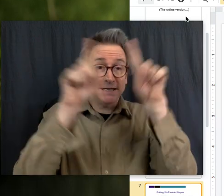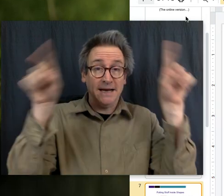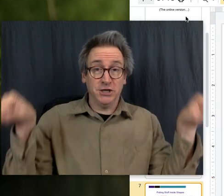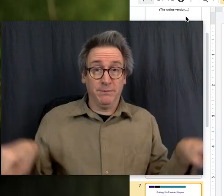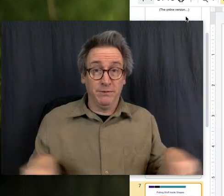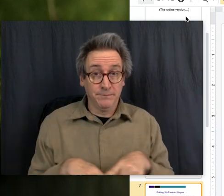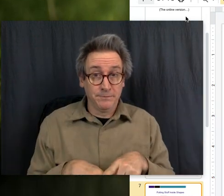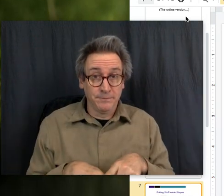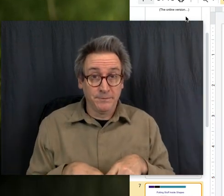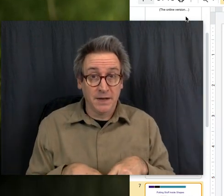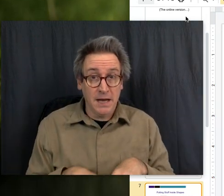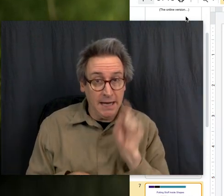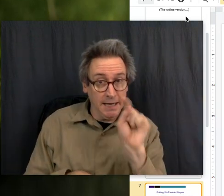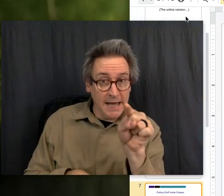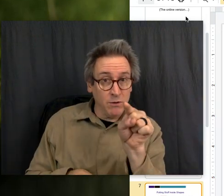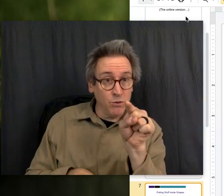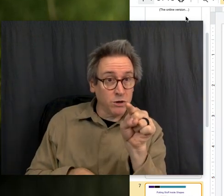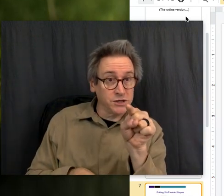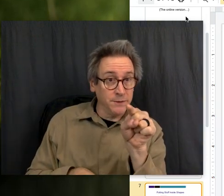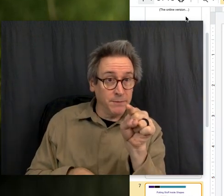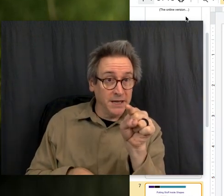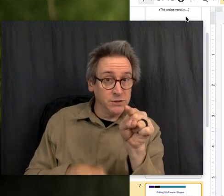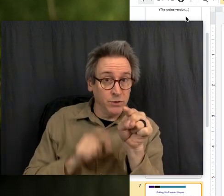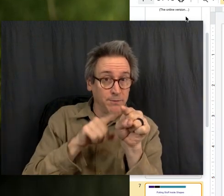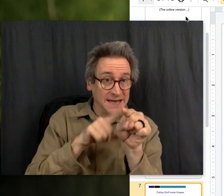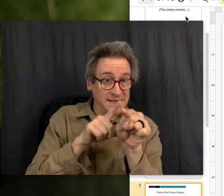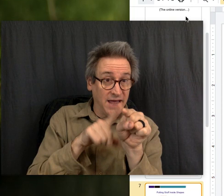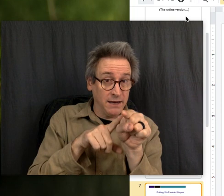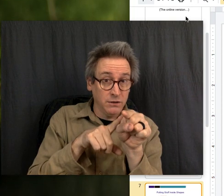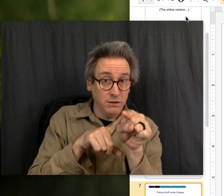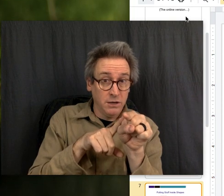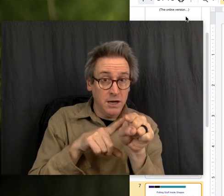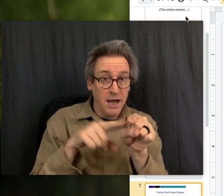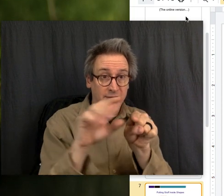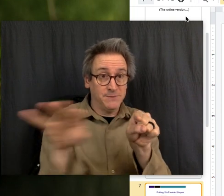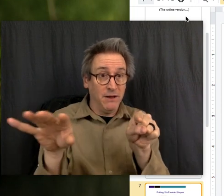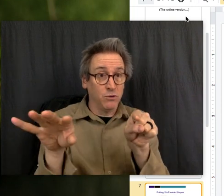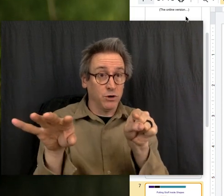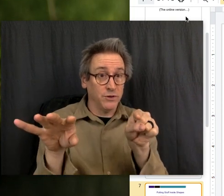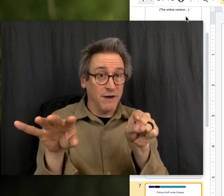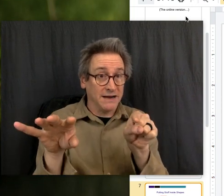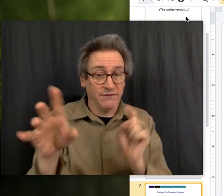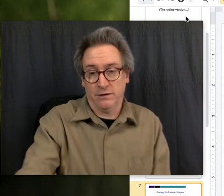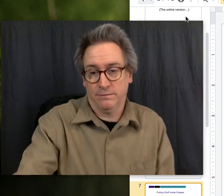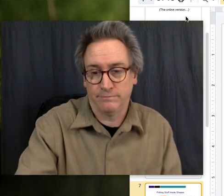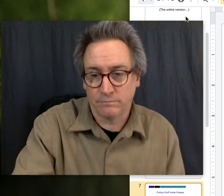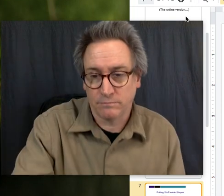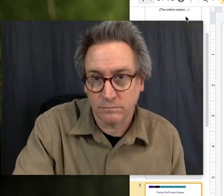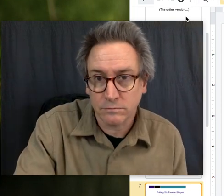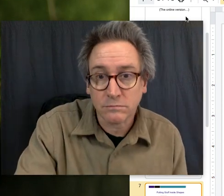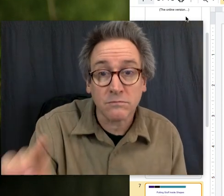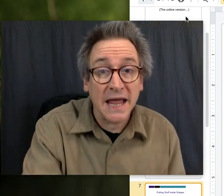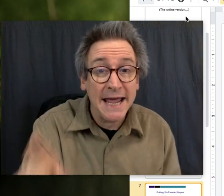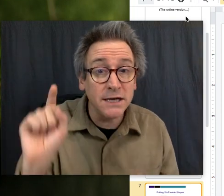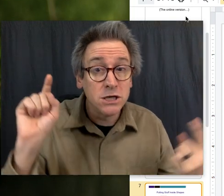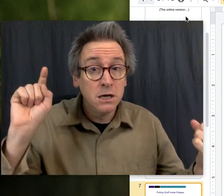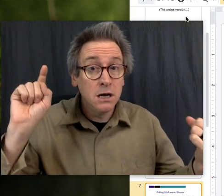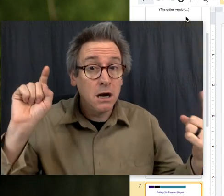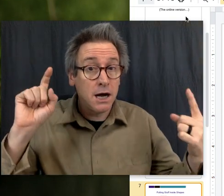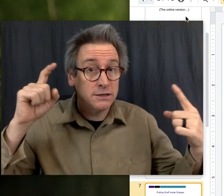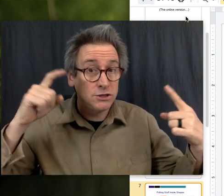the containing shape, indicate where the word's going to be placed with your passive hand, and then spell the word with your active hand.